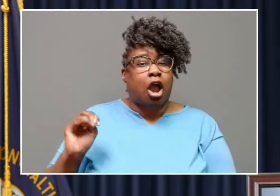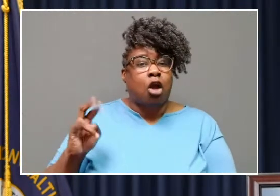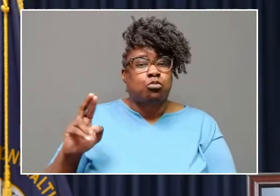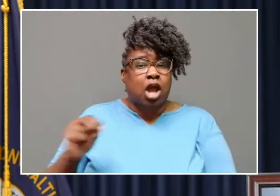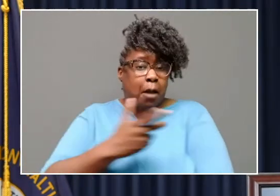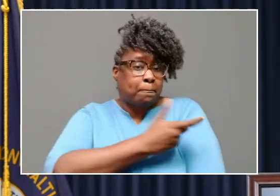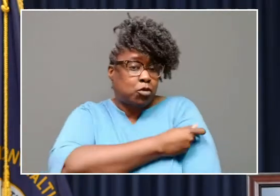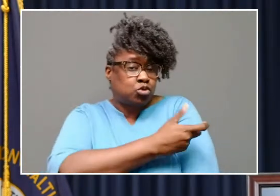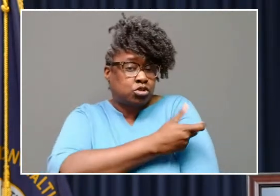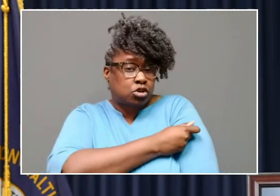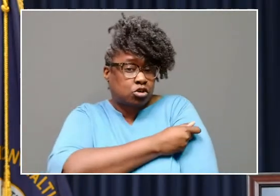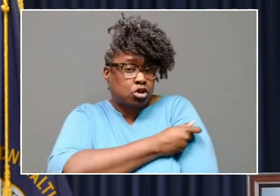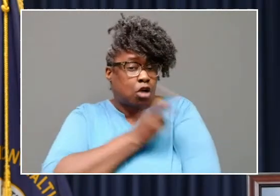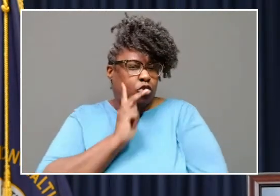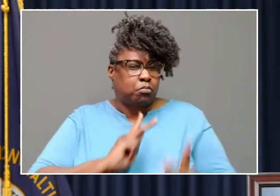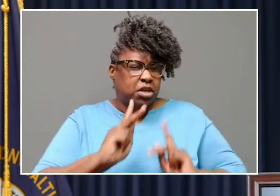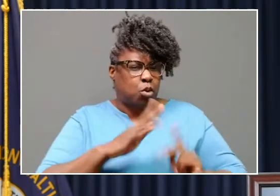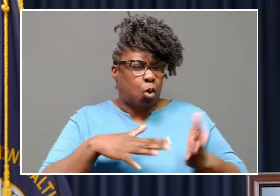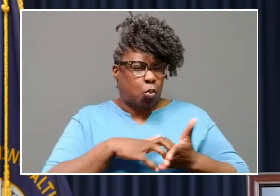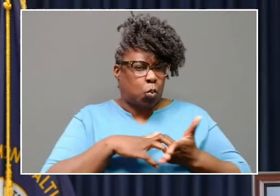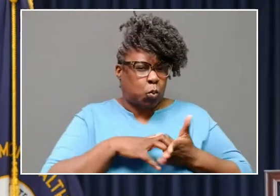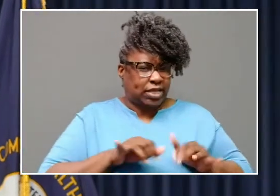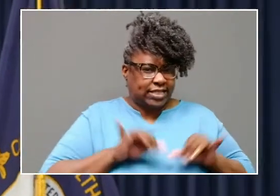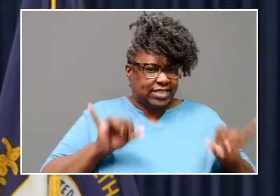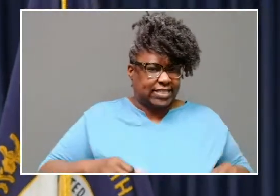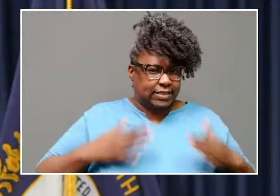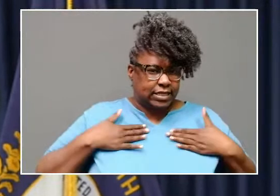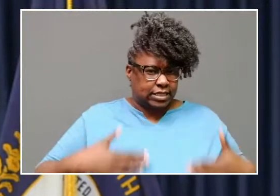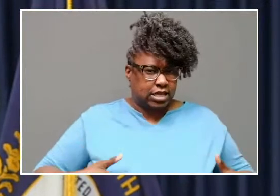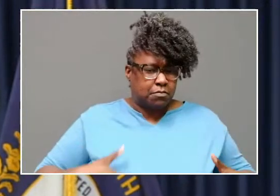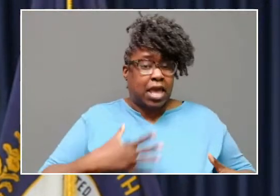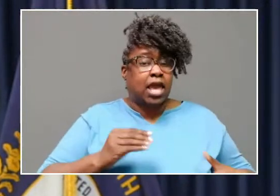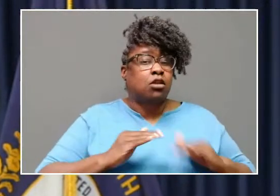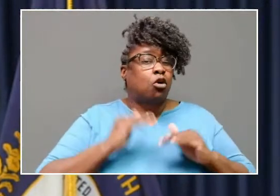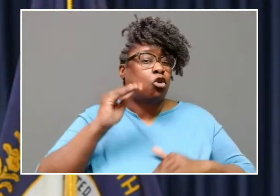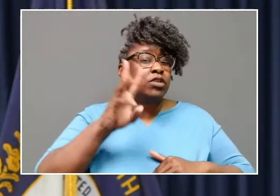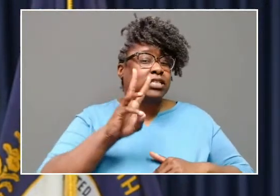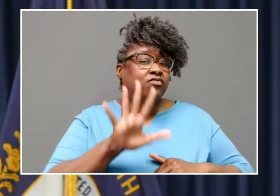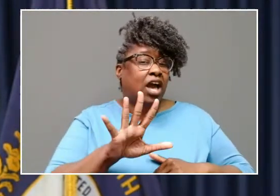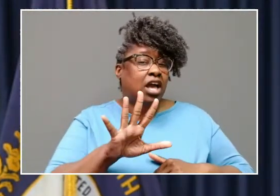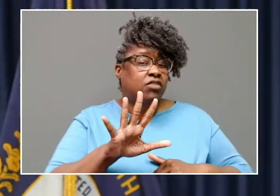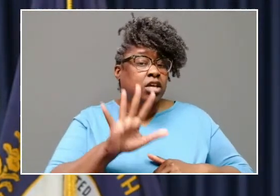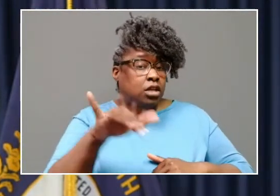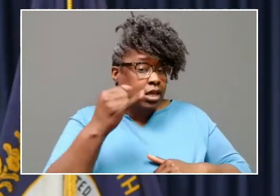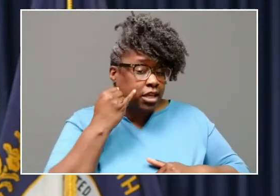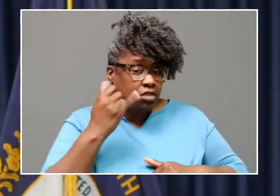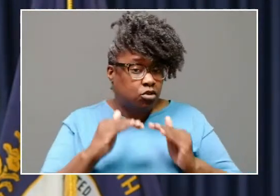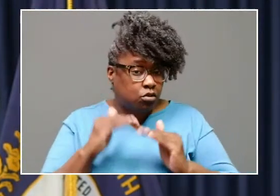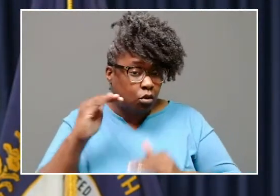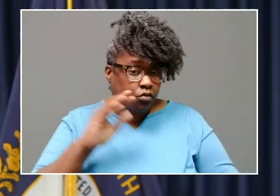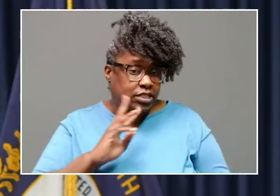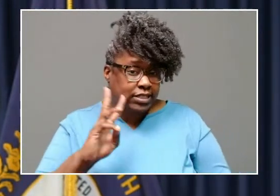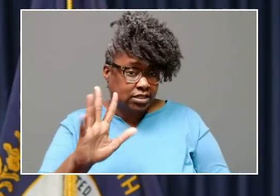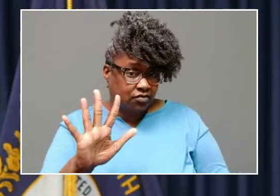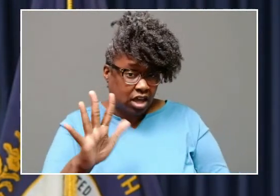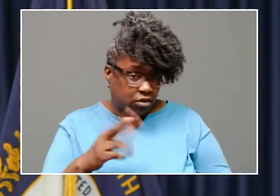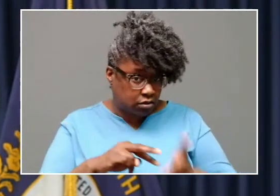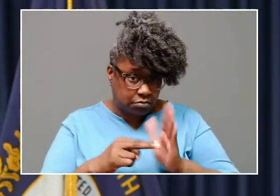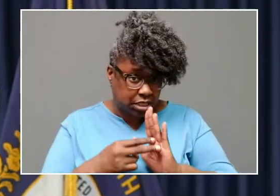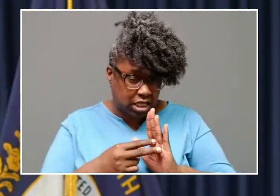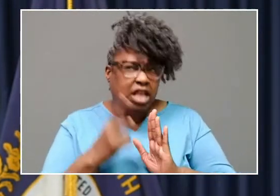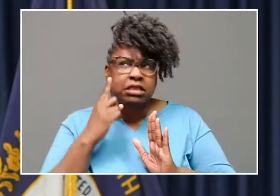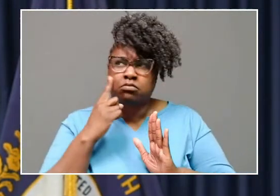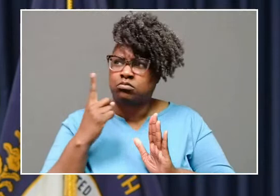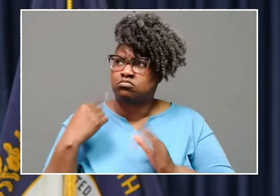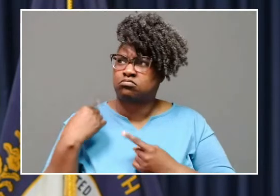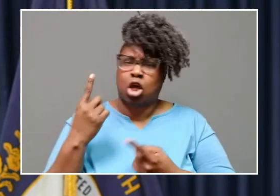people and people over the age of 65. What this means is if you're over the age of 65, then I believe it's been at least 3 months